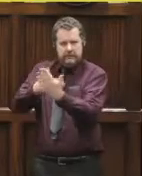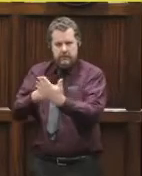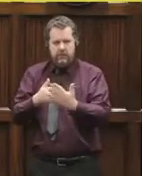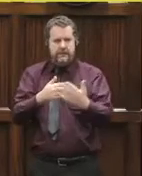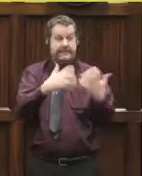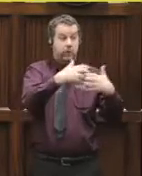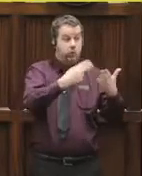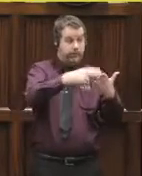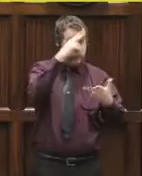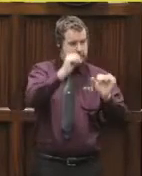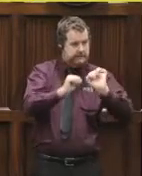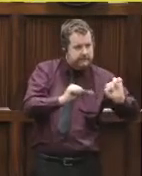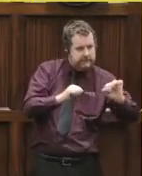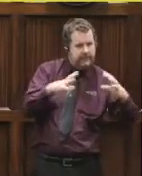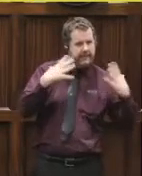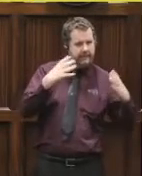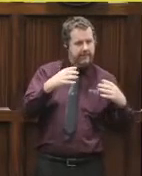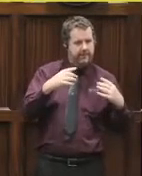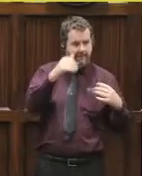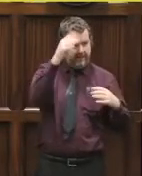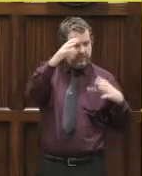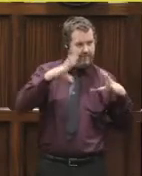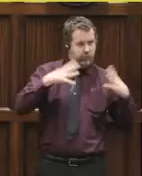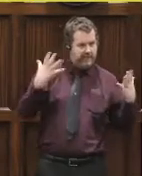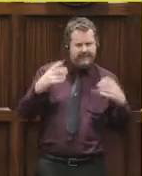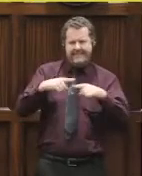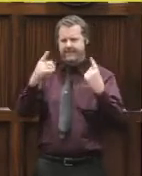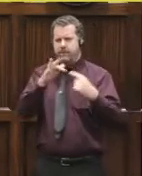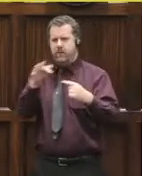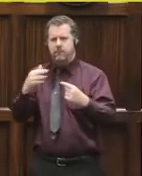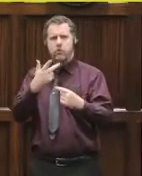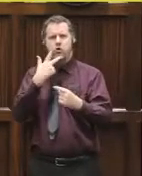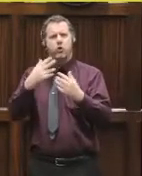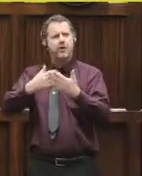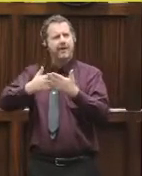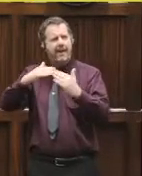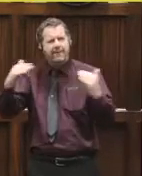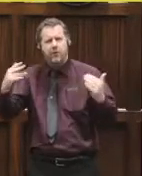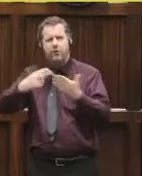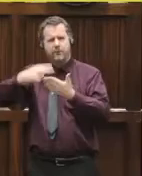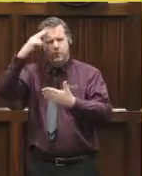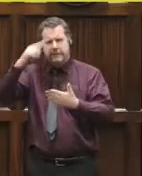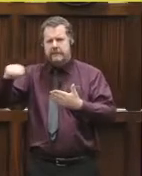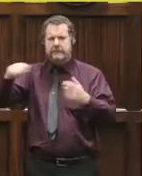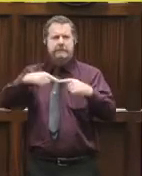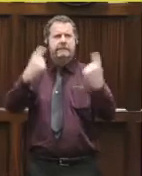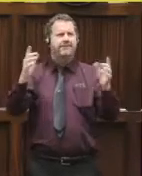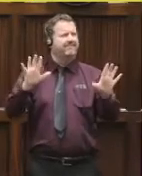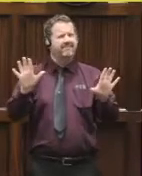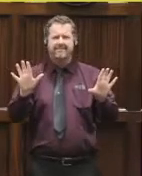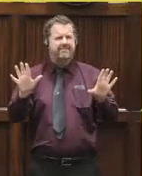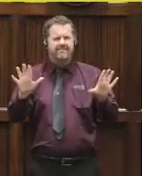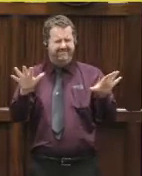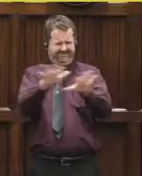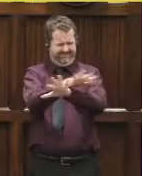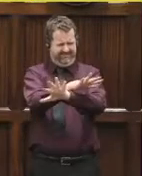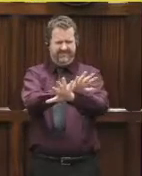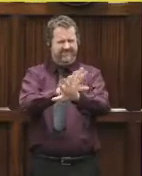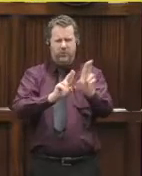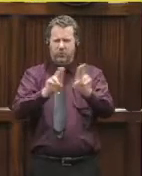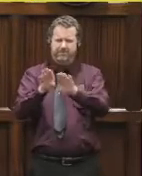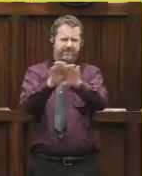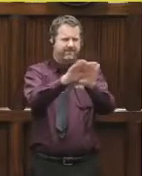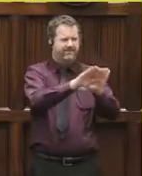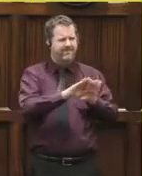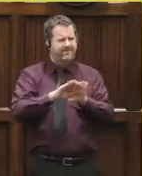universities than we have for the rest of our third-level institutions and universities. That I think that it's probably just premature to bring this in at the moment and